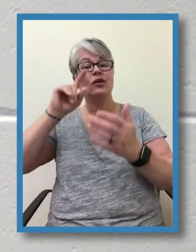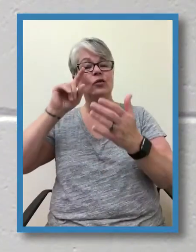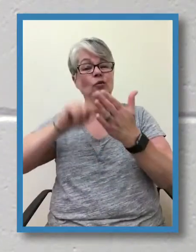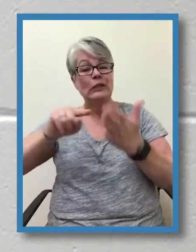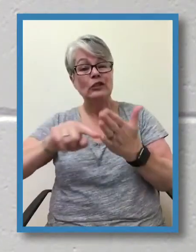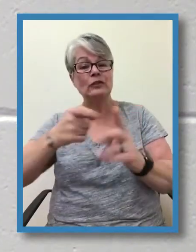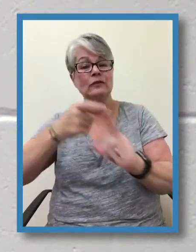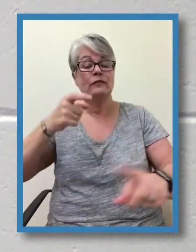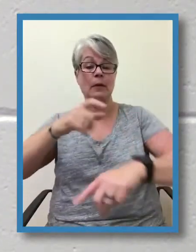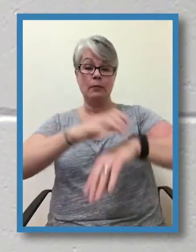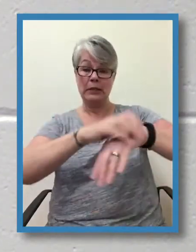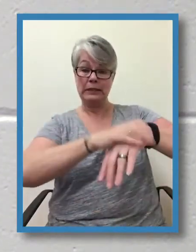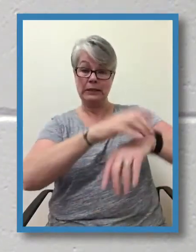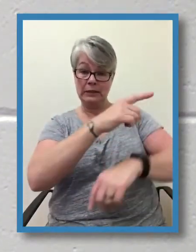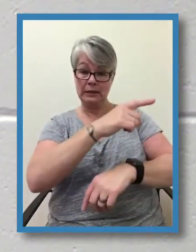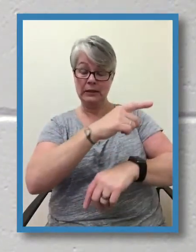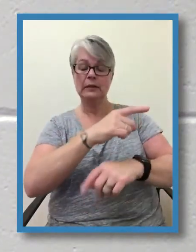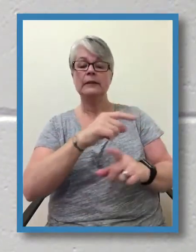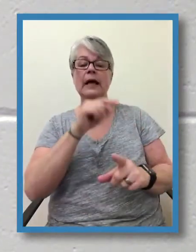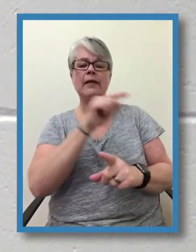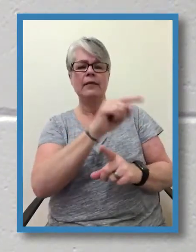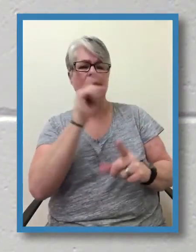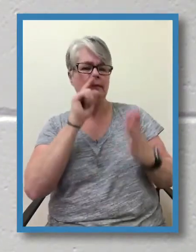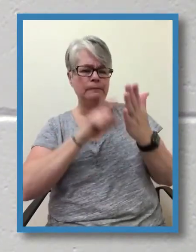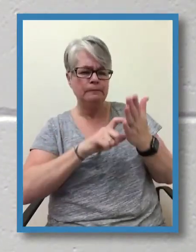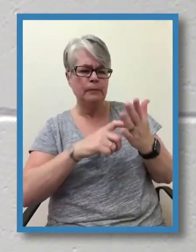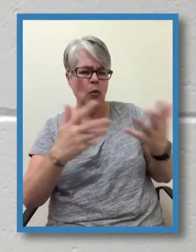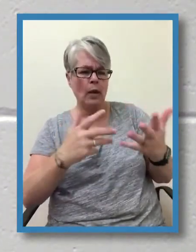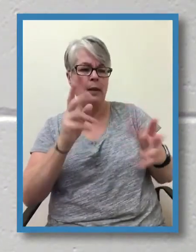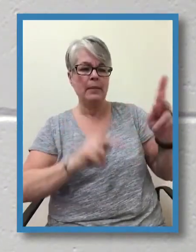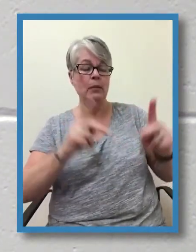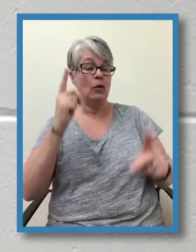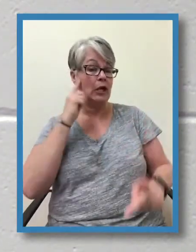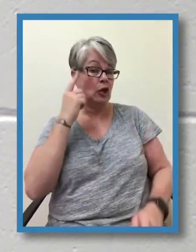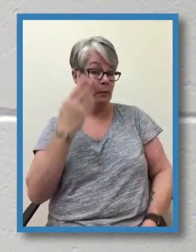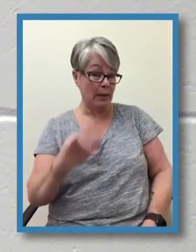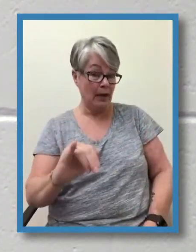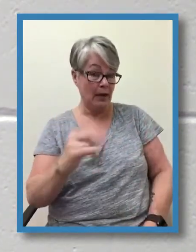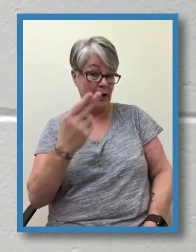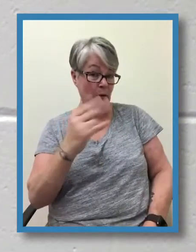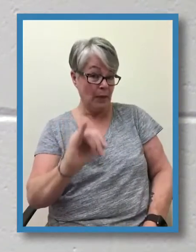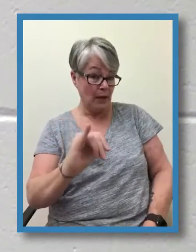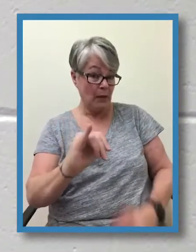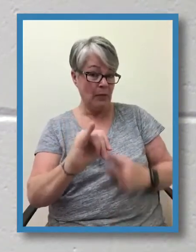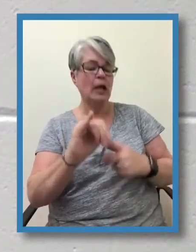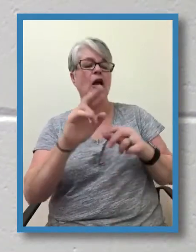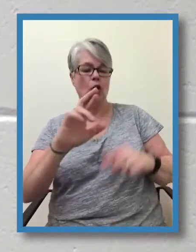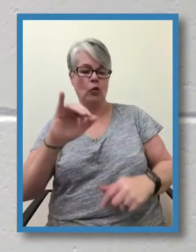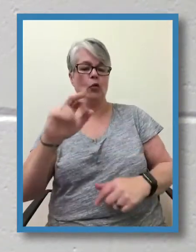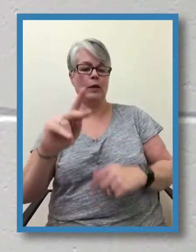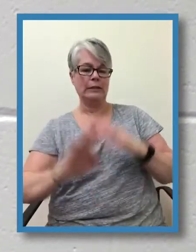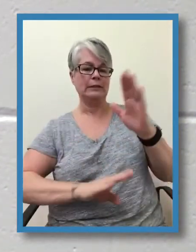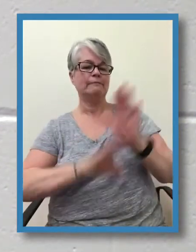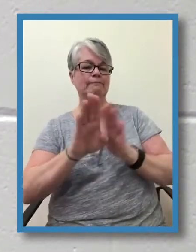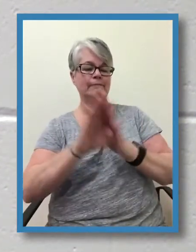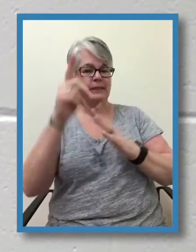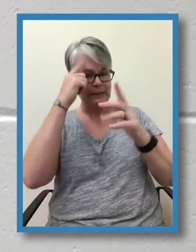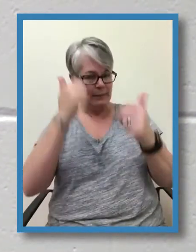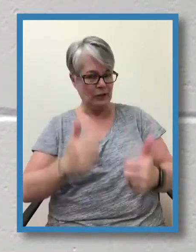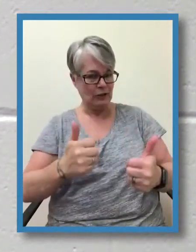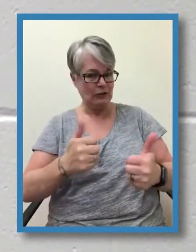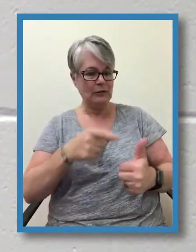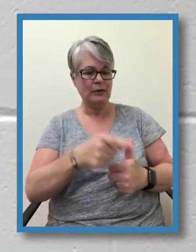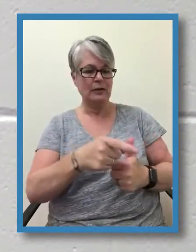don't fully understand whether it is the hearing impairment that leads to that, and whether